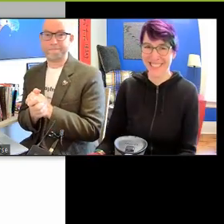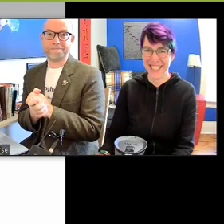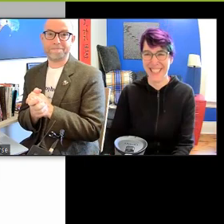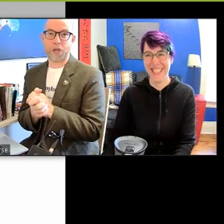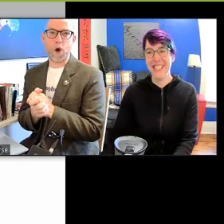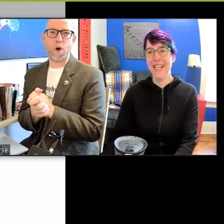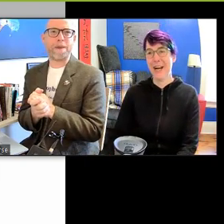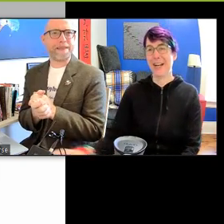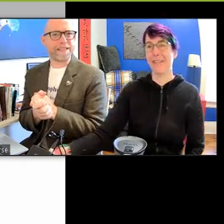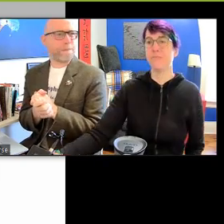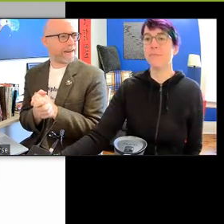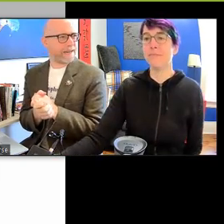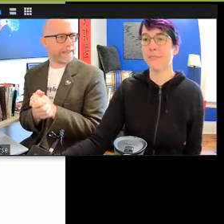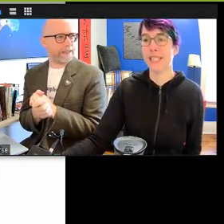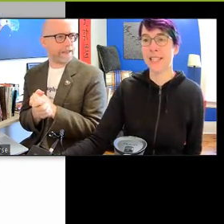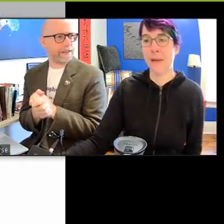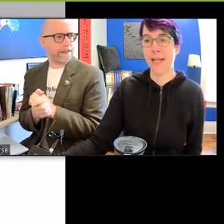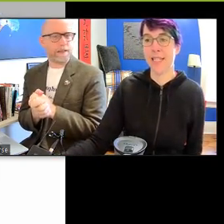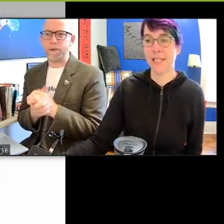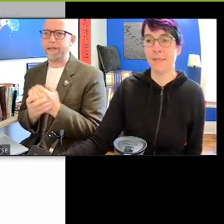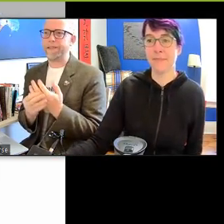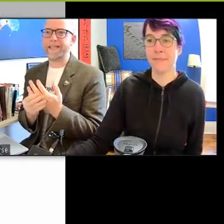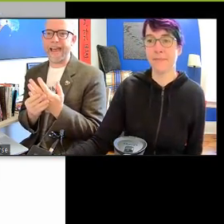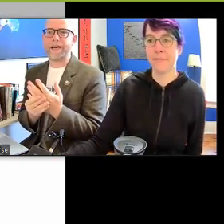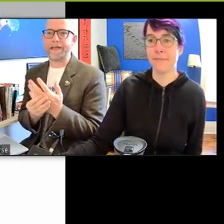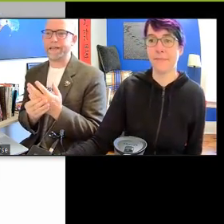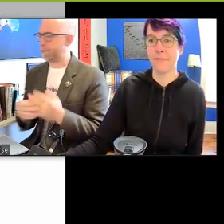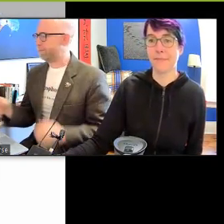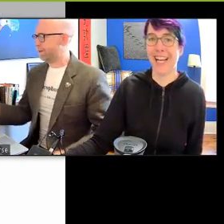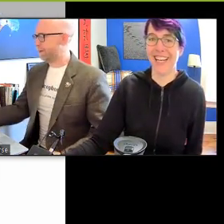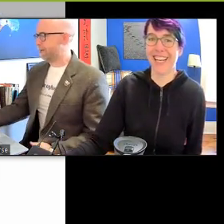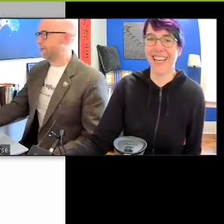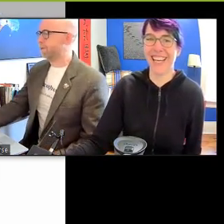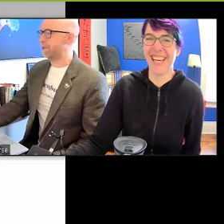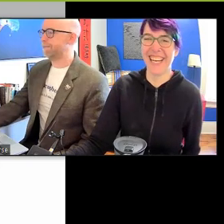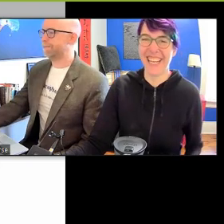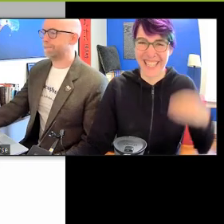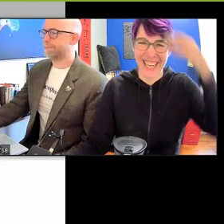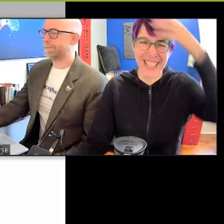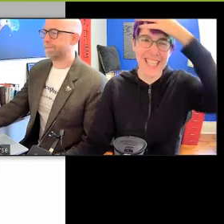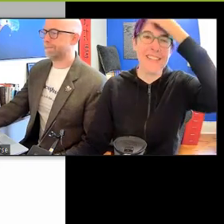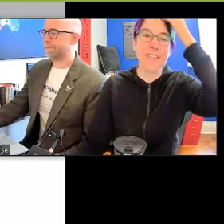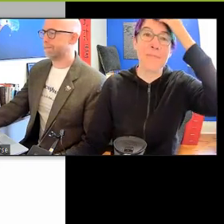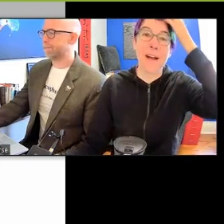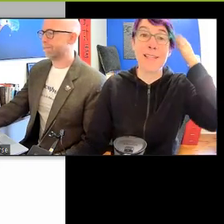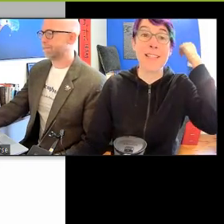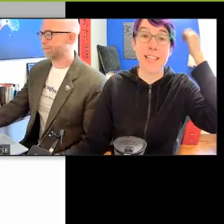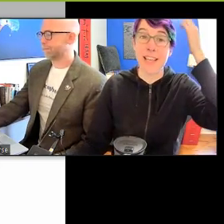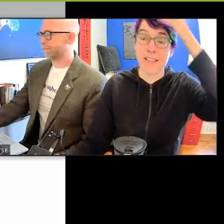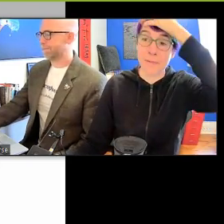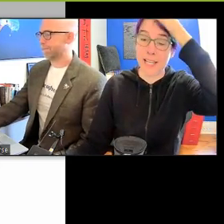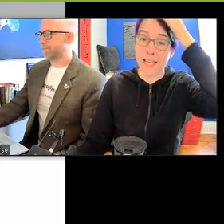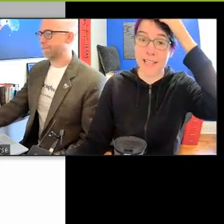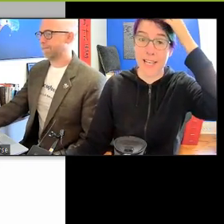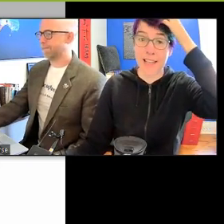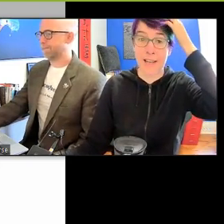Yeah. Maybe okay. That's a bad idea. Is it a bad idea? Well, it's an idea, but maybe not a good one. Okay. No surprises in